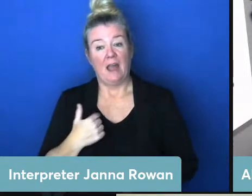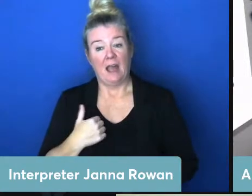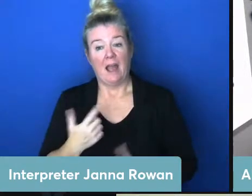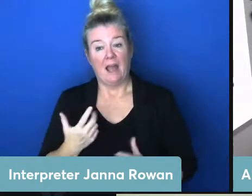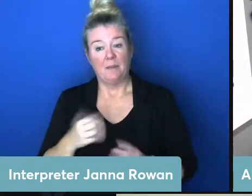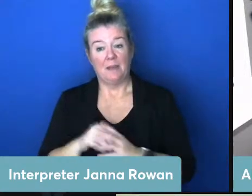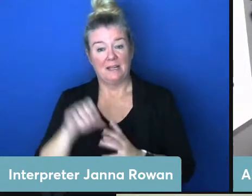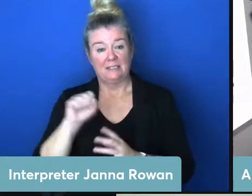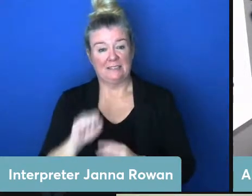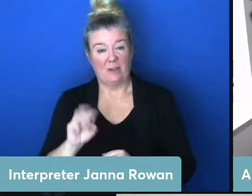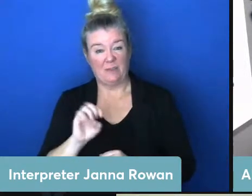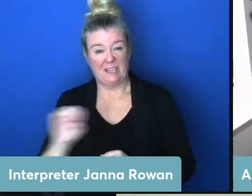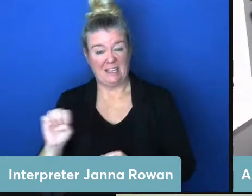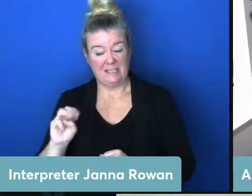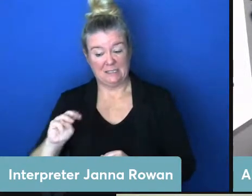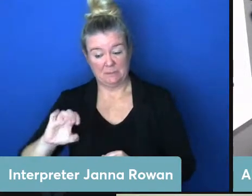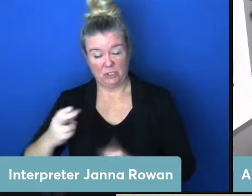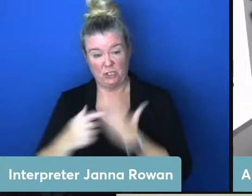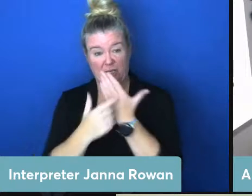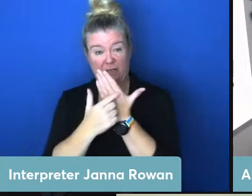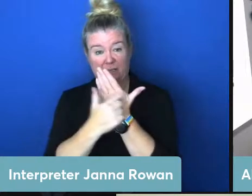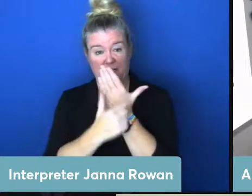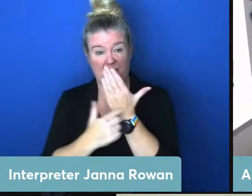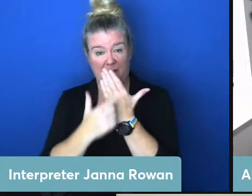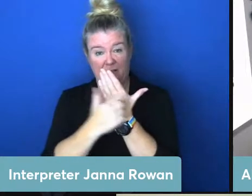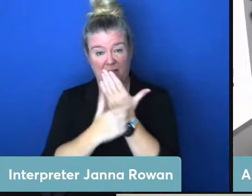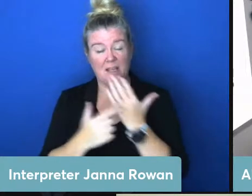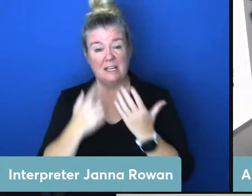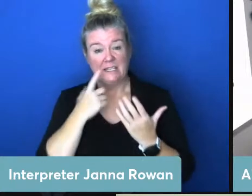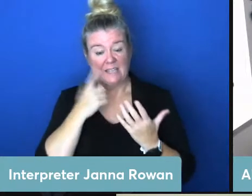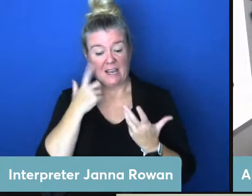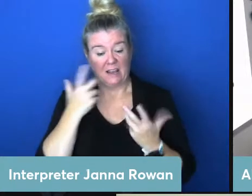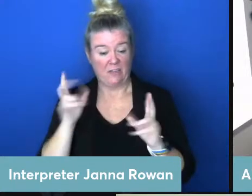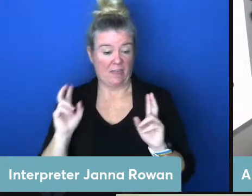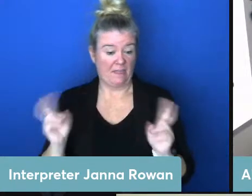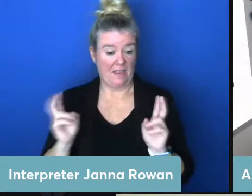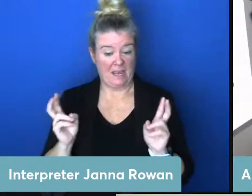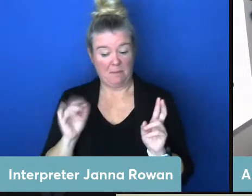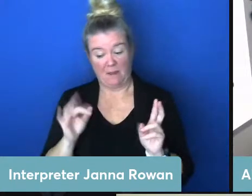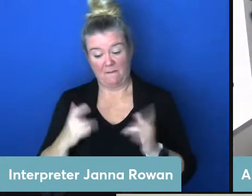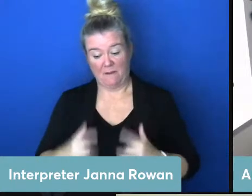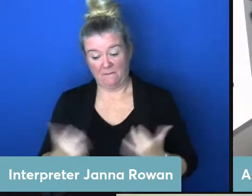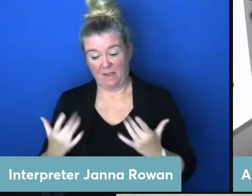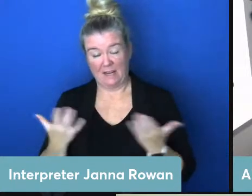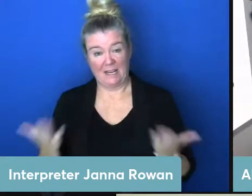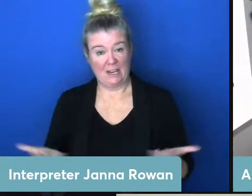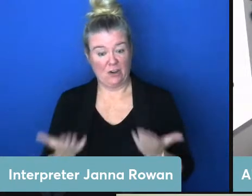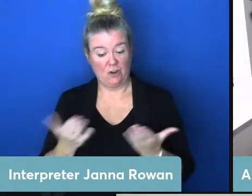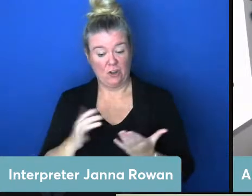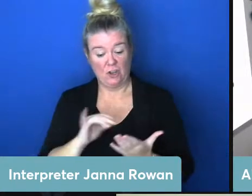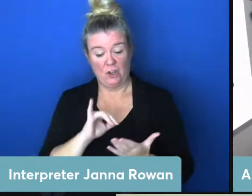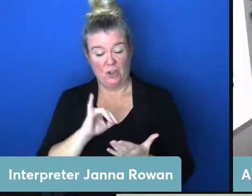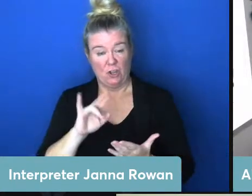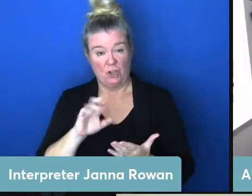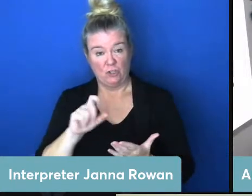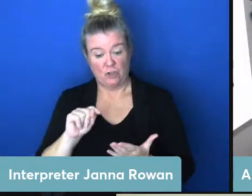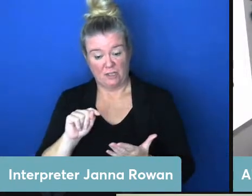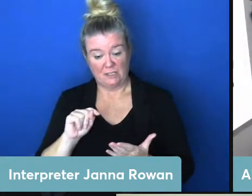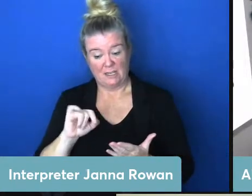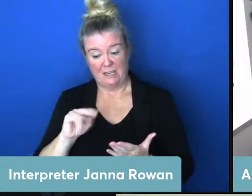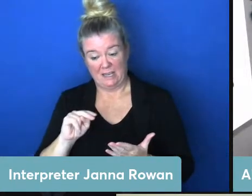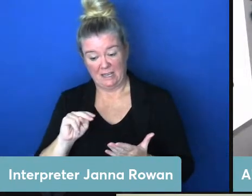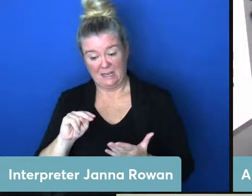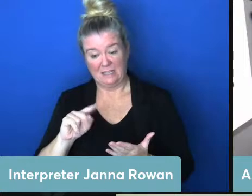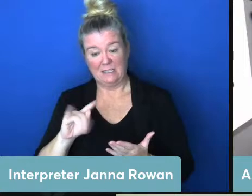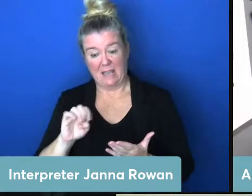the Southeast Michigan area. I'm going to say the theme of the event being just in time, I feel like my nephew has his